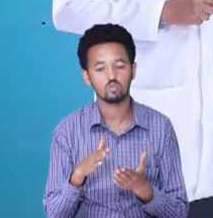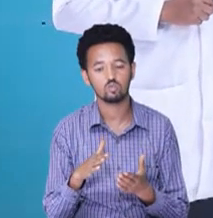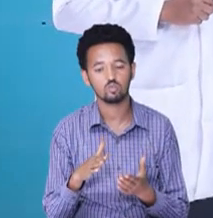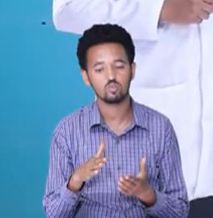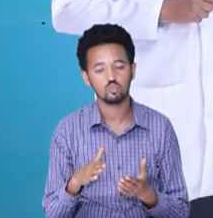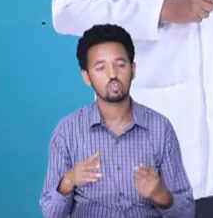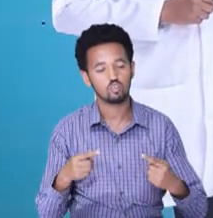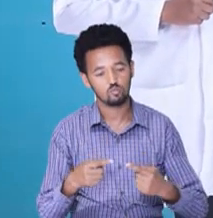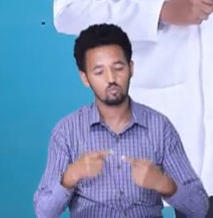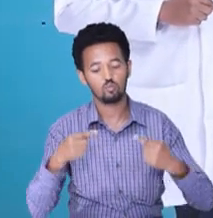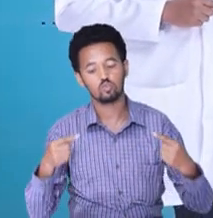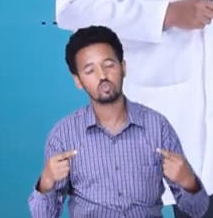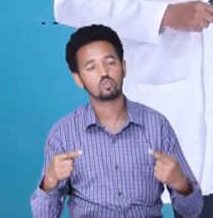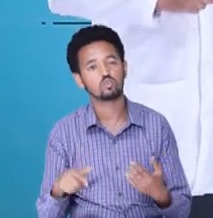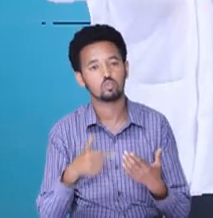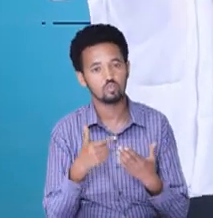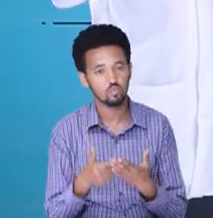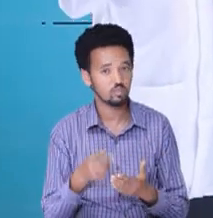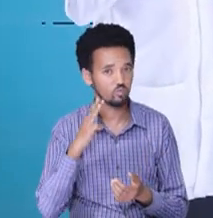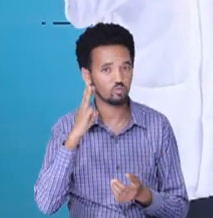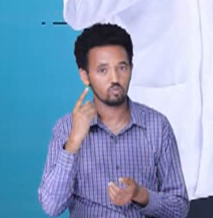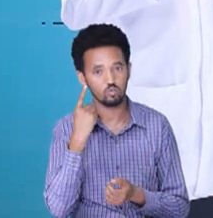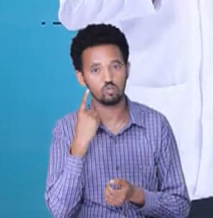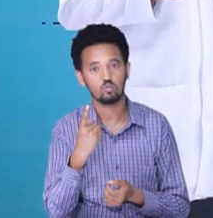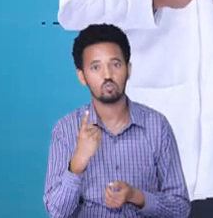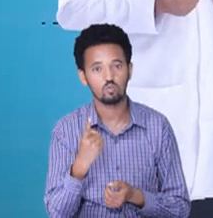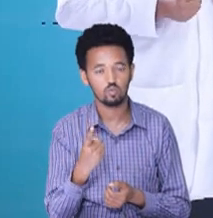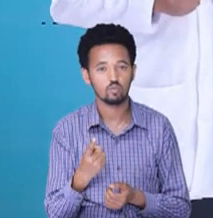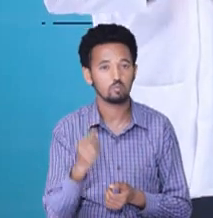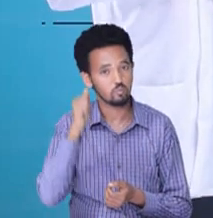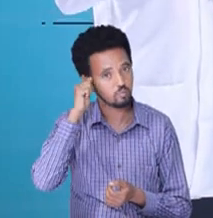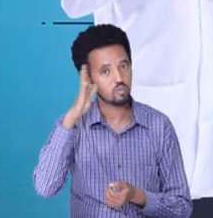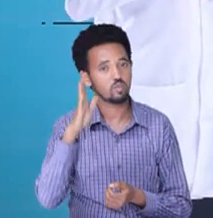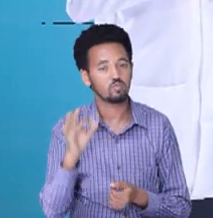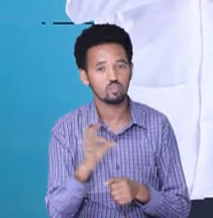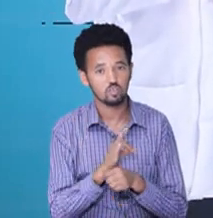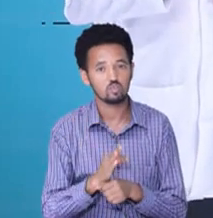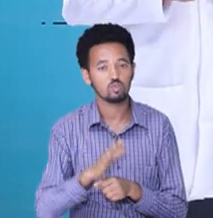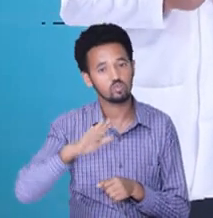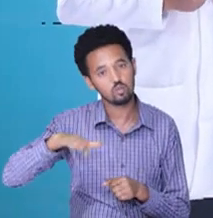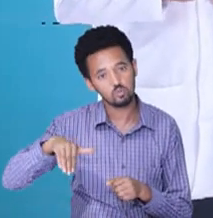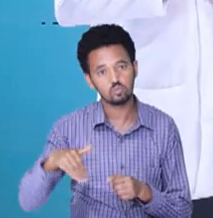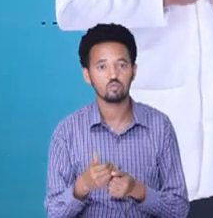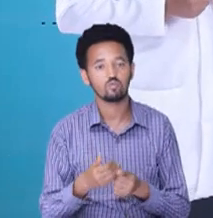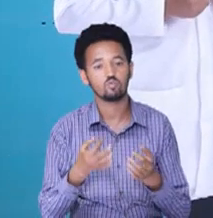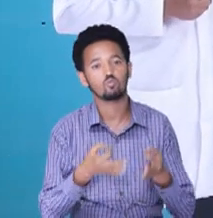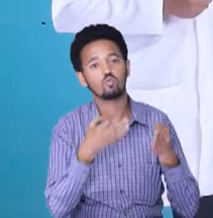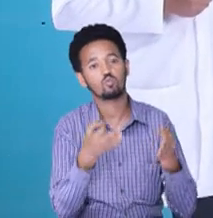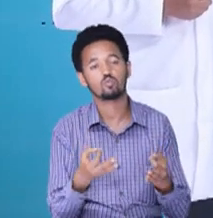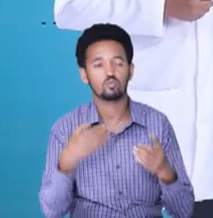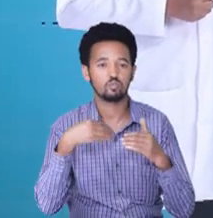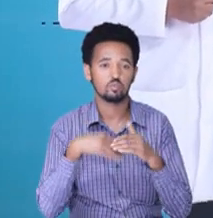opposition. It was one of the manifestation of absence of rule of law in